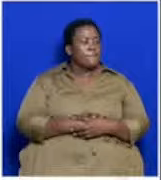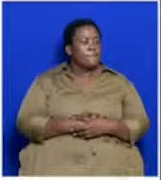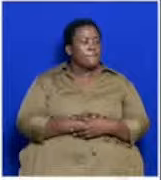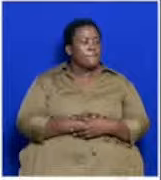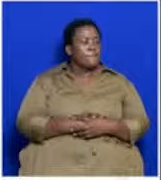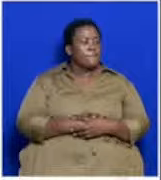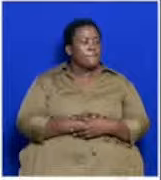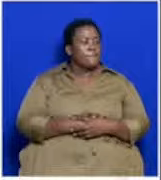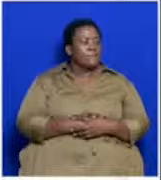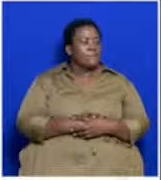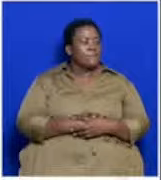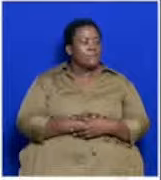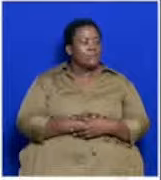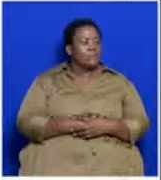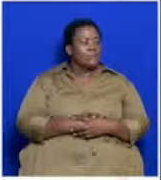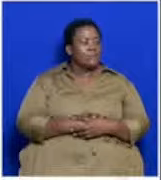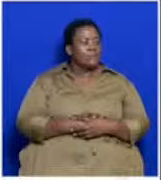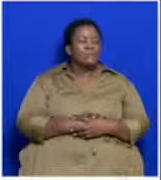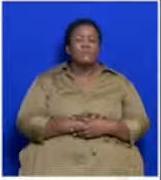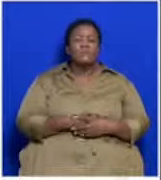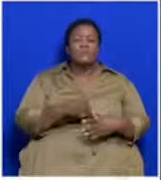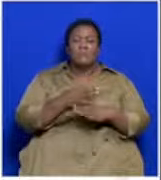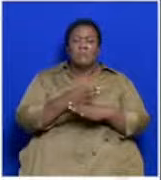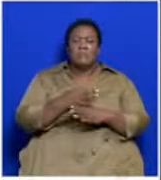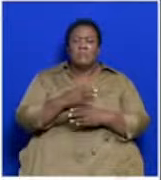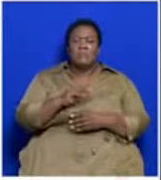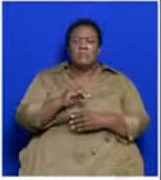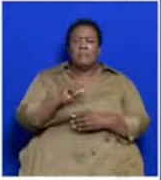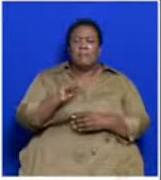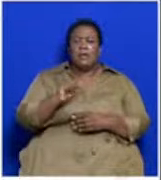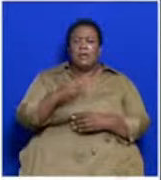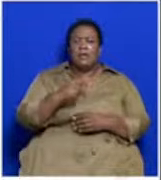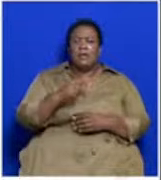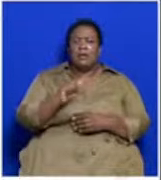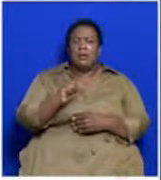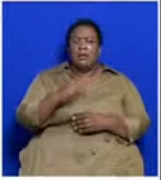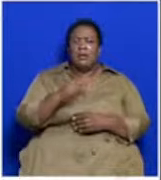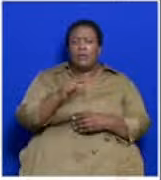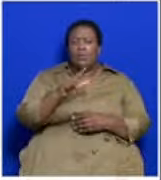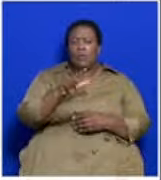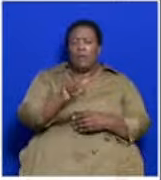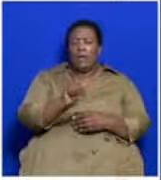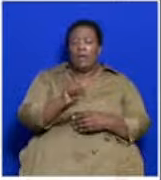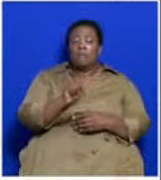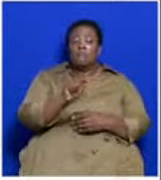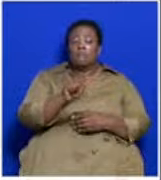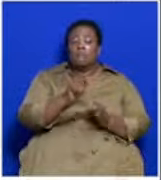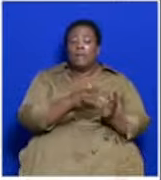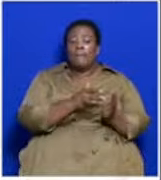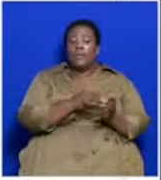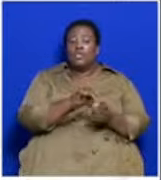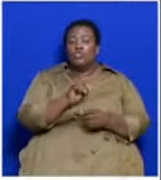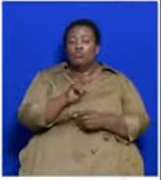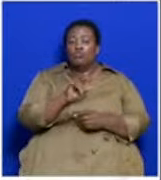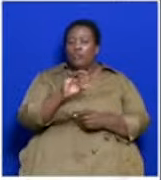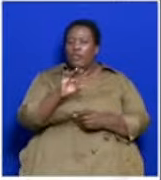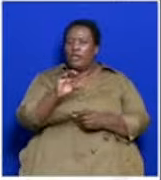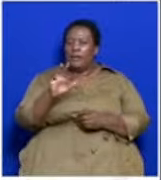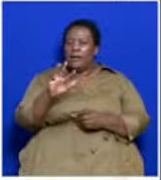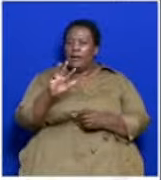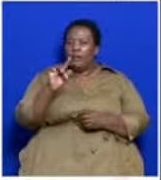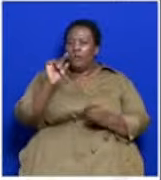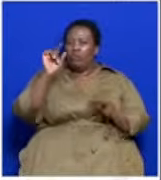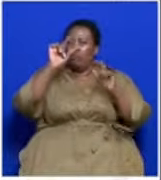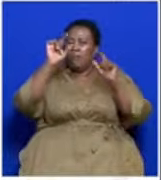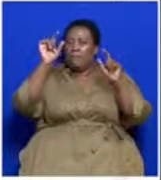Mr. Magagula, you at 239? Yes. At 239 at the top, there are 3 people,